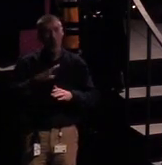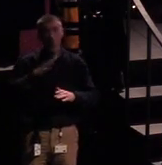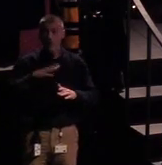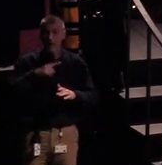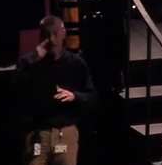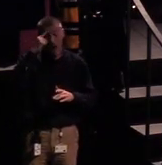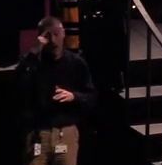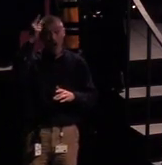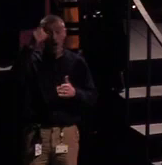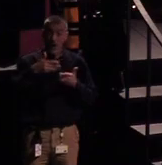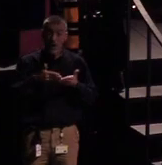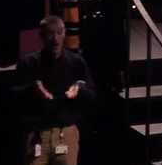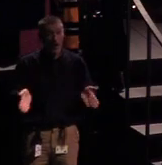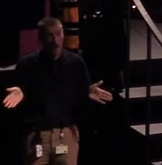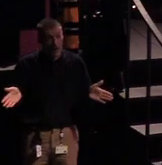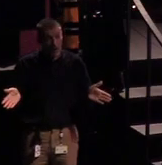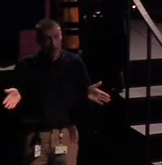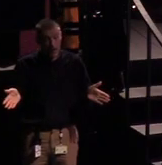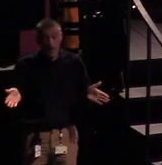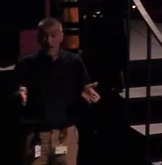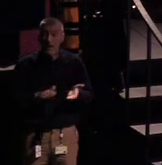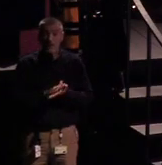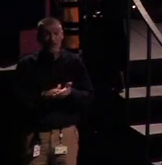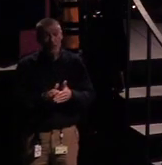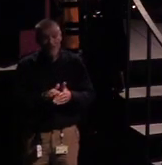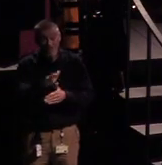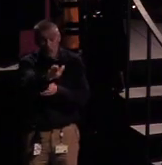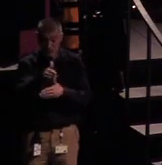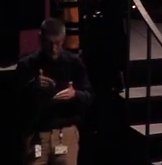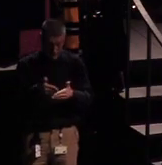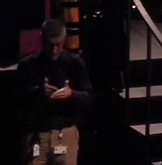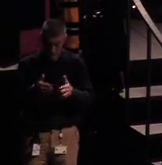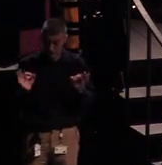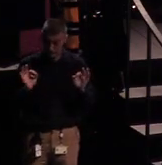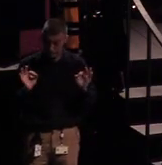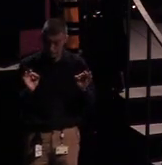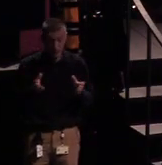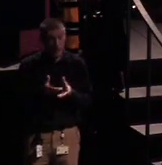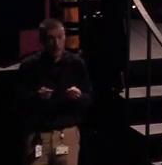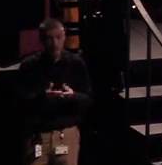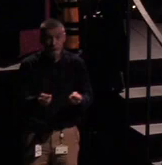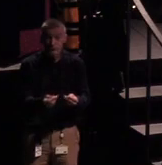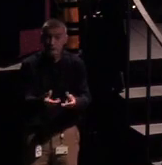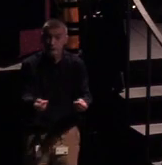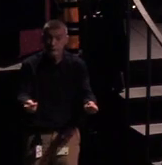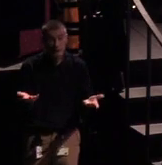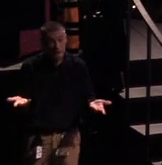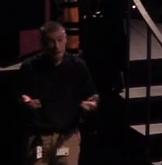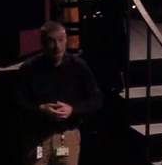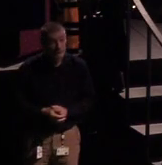are less barriers for future generations to grapple with the second principle